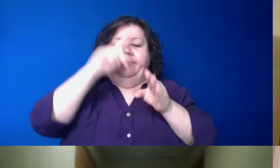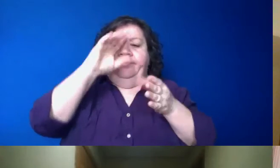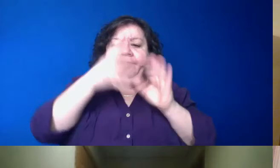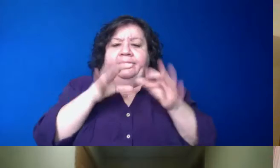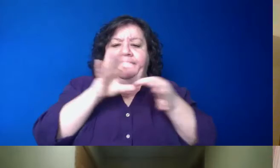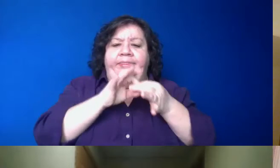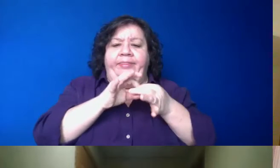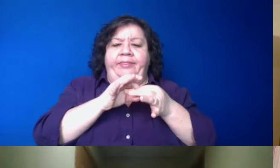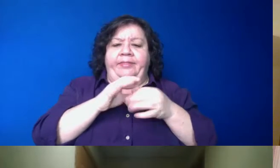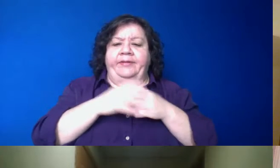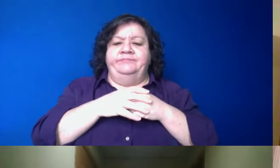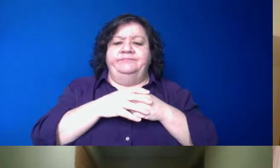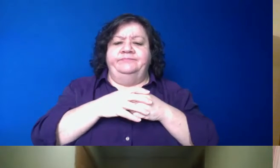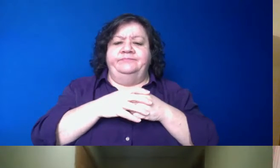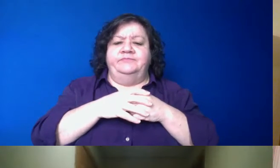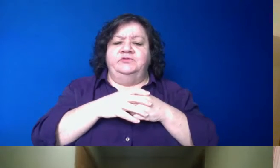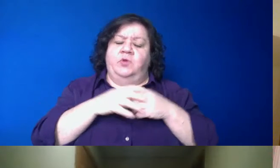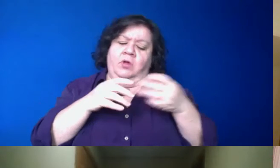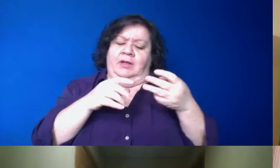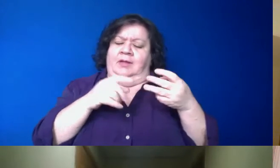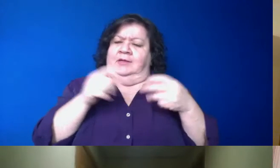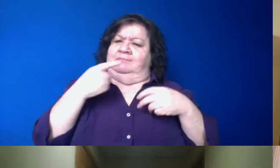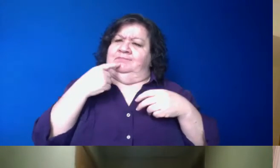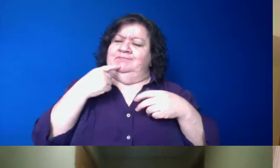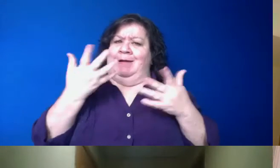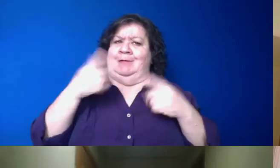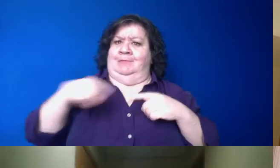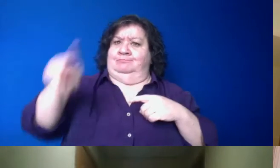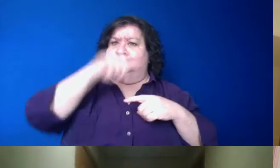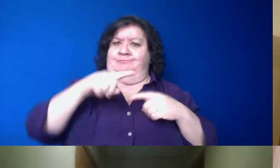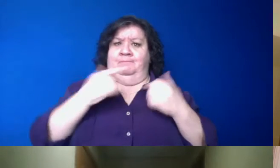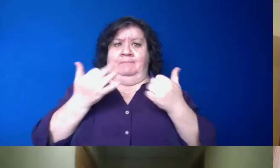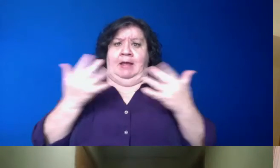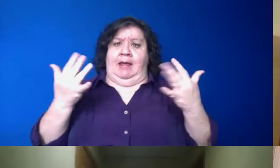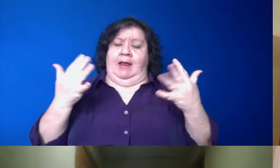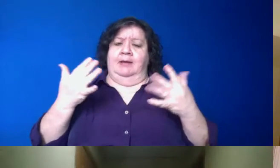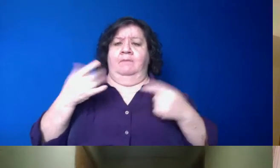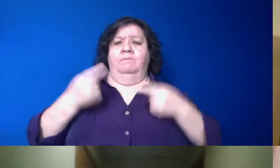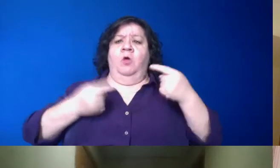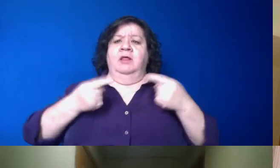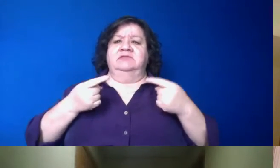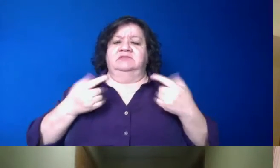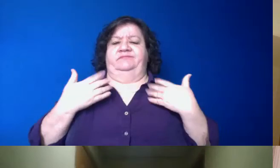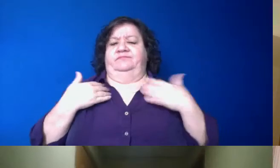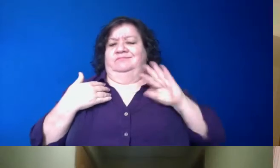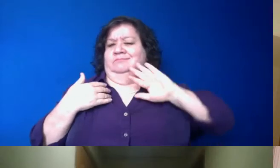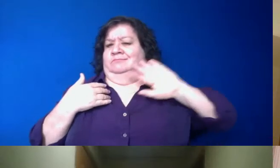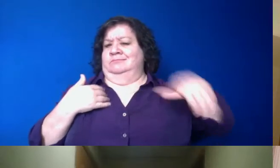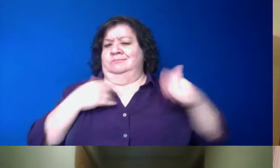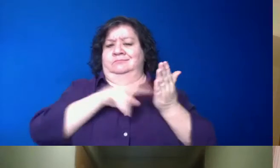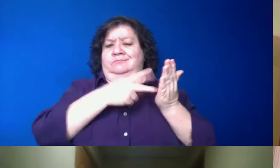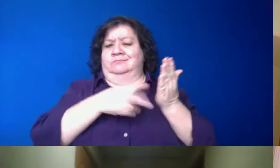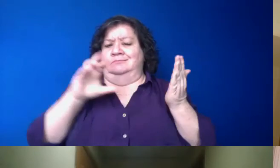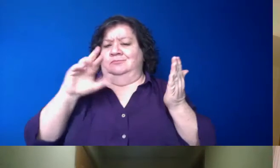regional courts, use the CRPD in their jurisprudence or at least comply with it? I will turn these questions over